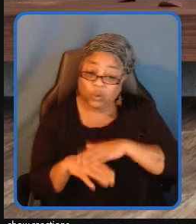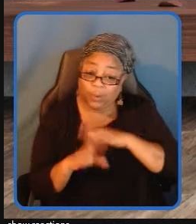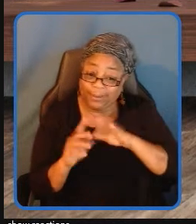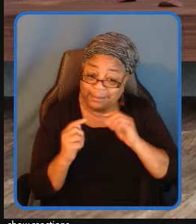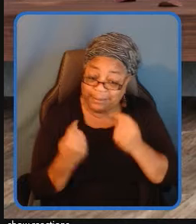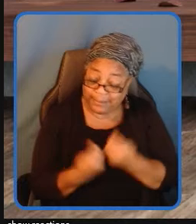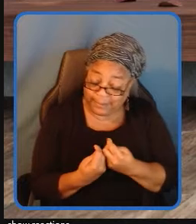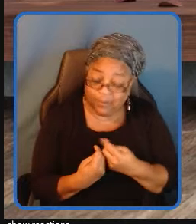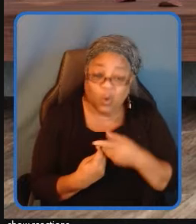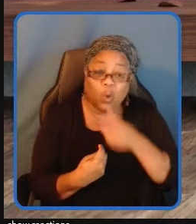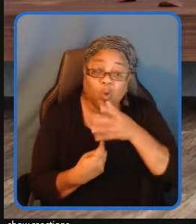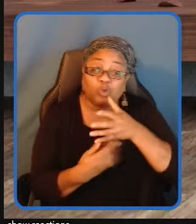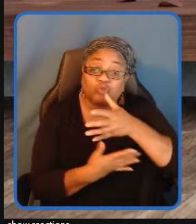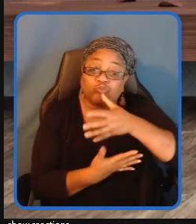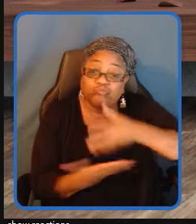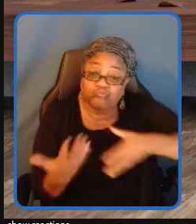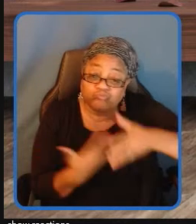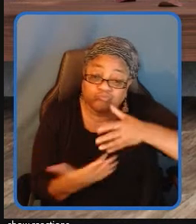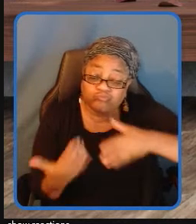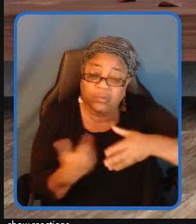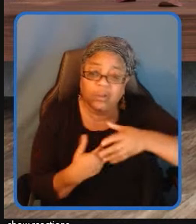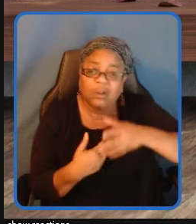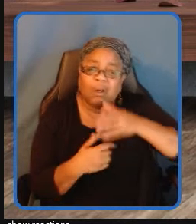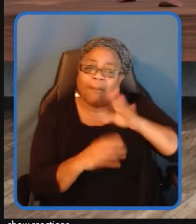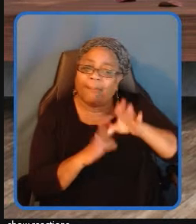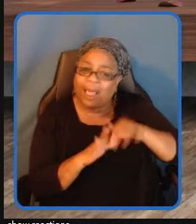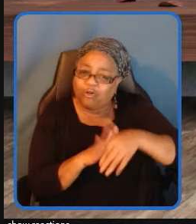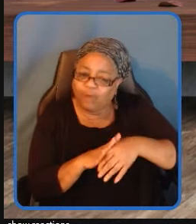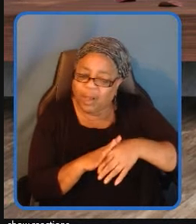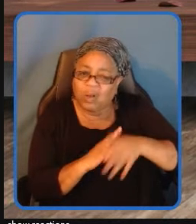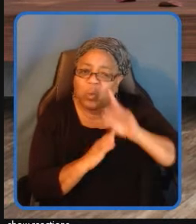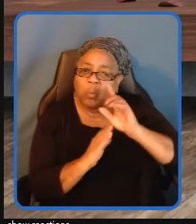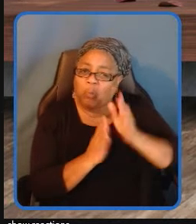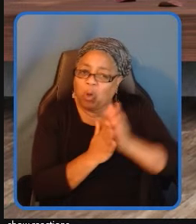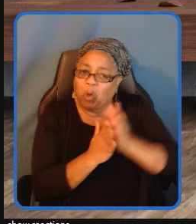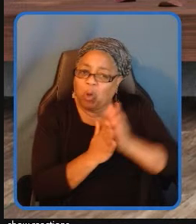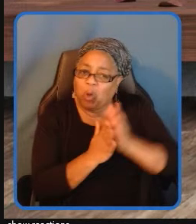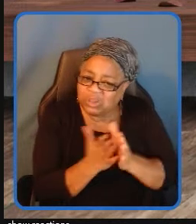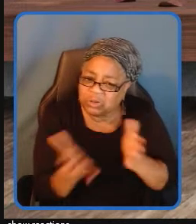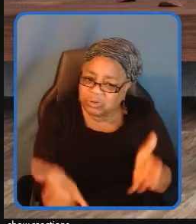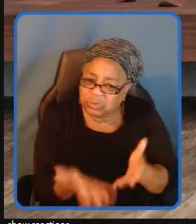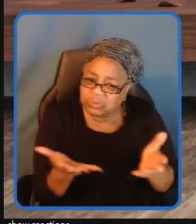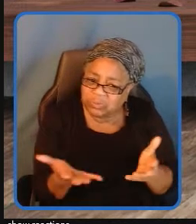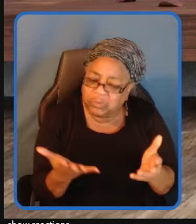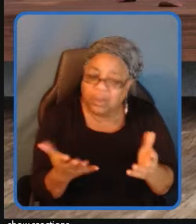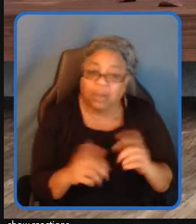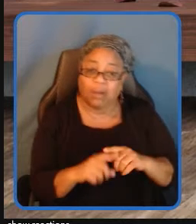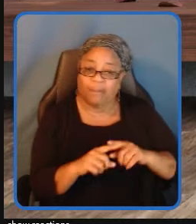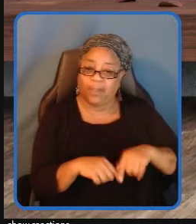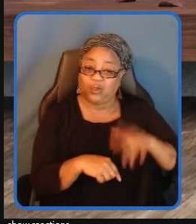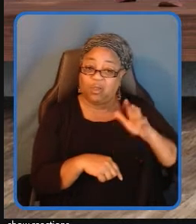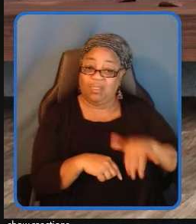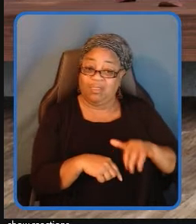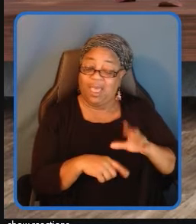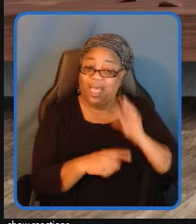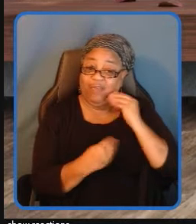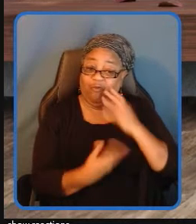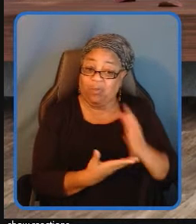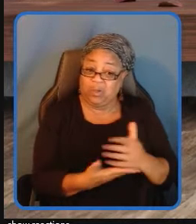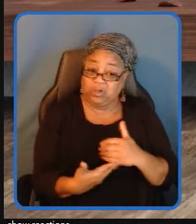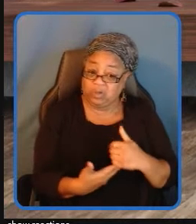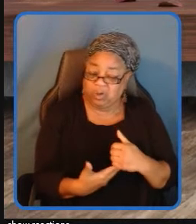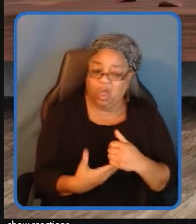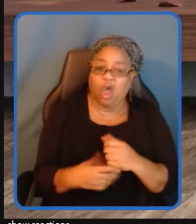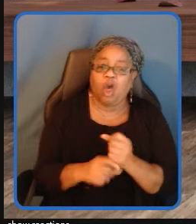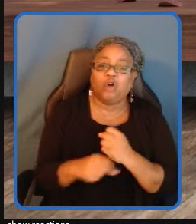who's around me, what is their background, what motivates them, and then based on that information, trying to create